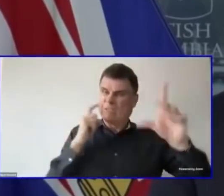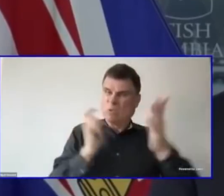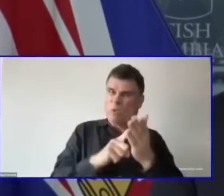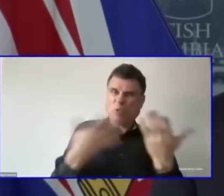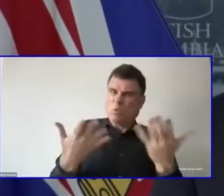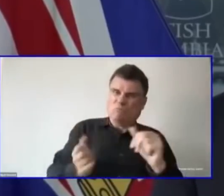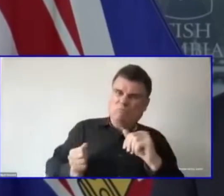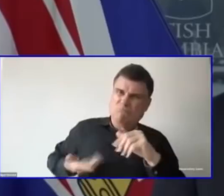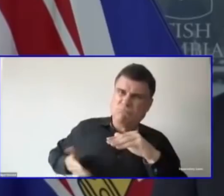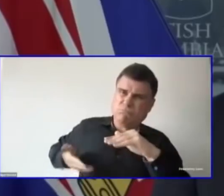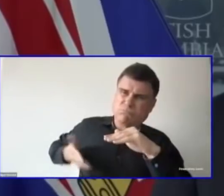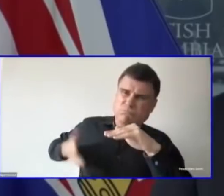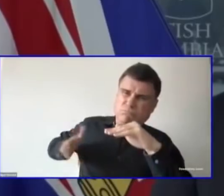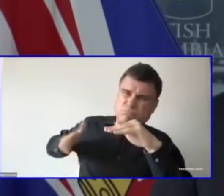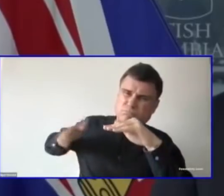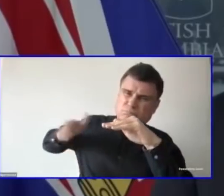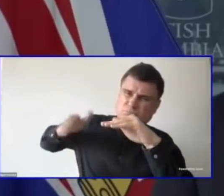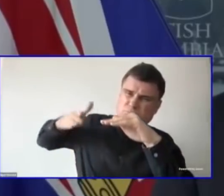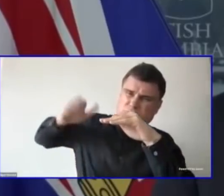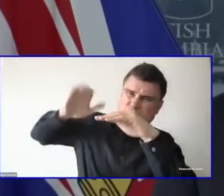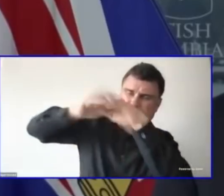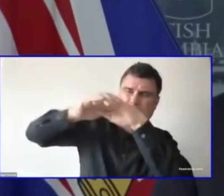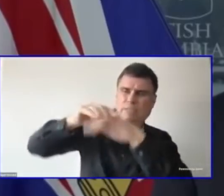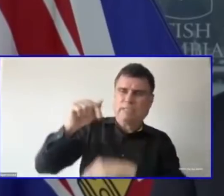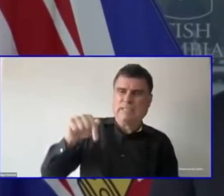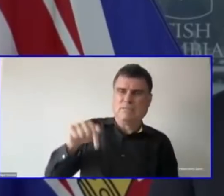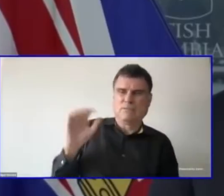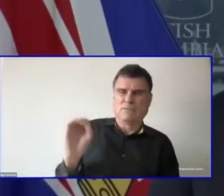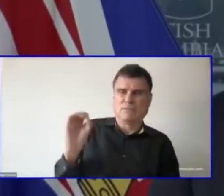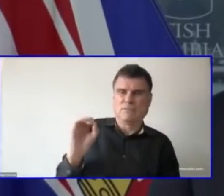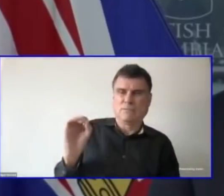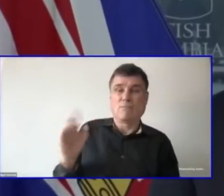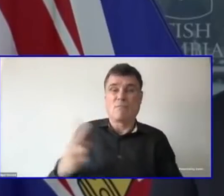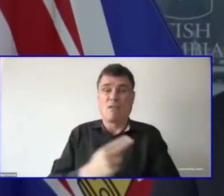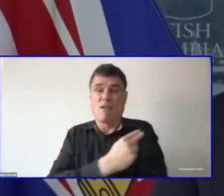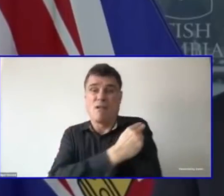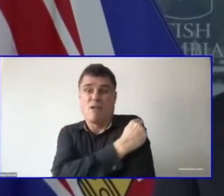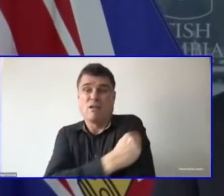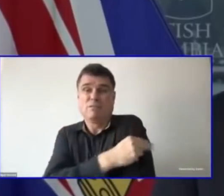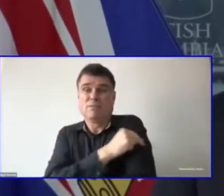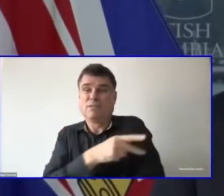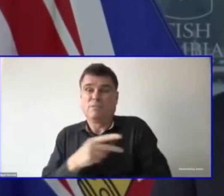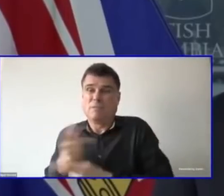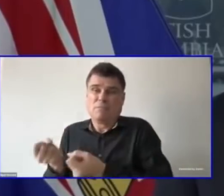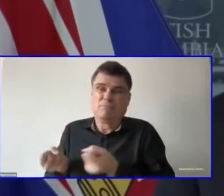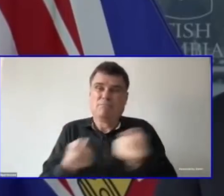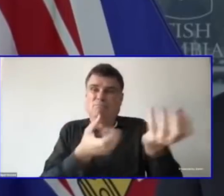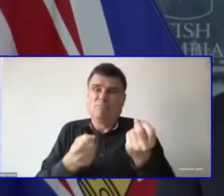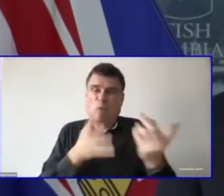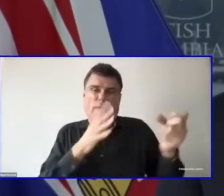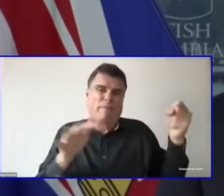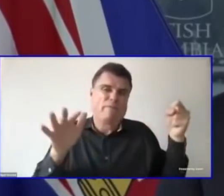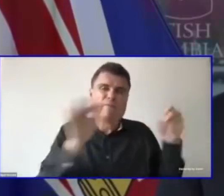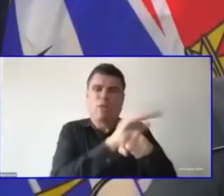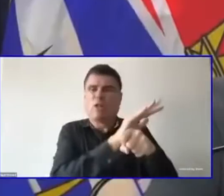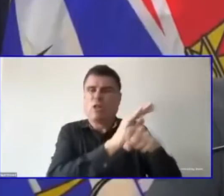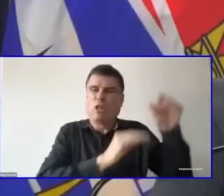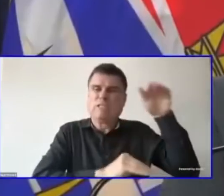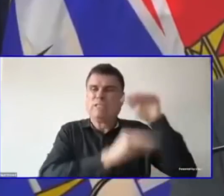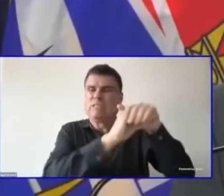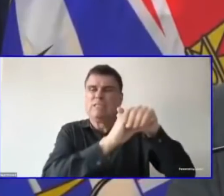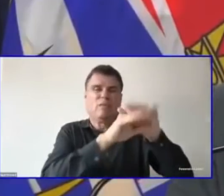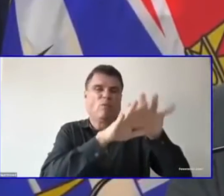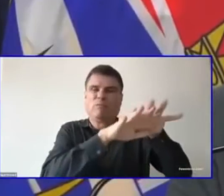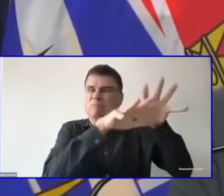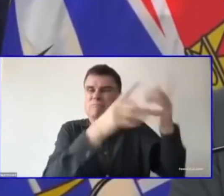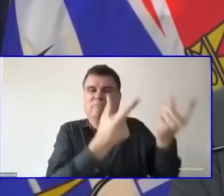that will exceed BC's capacity. What do you make of those conclusions? Yeah, I think